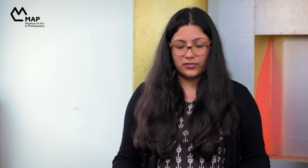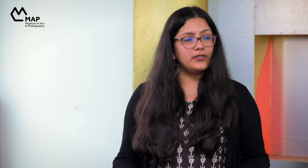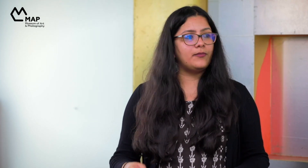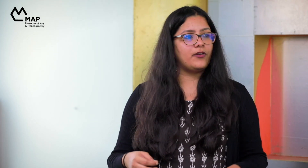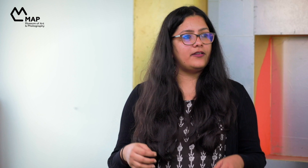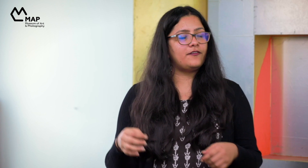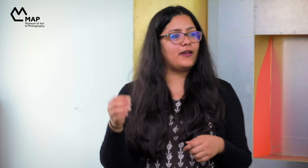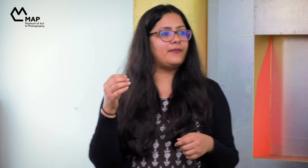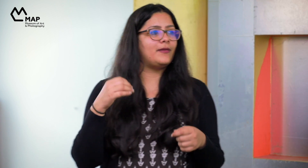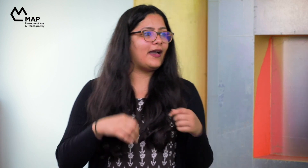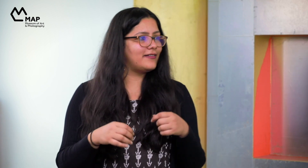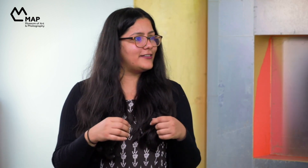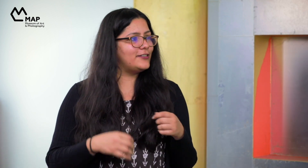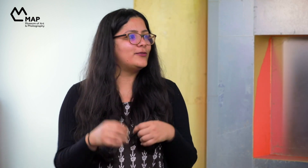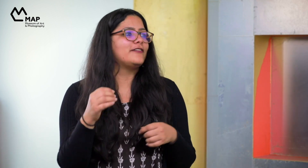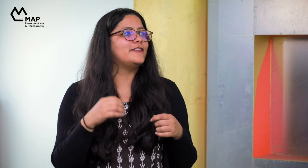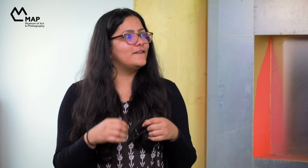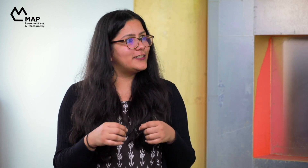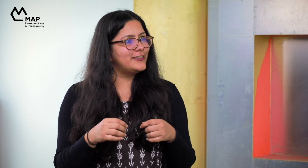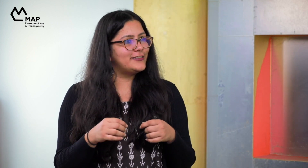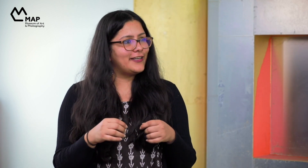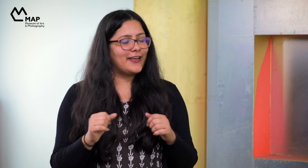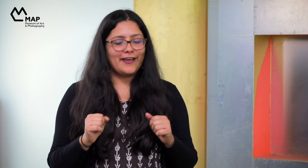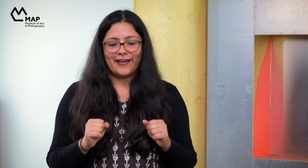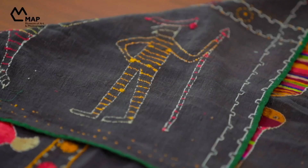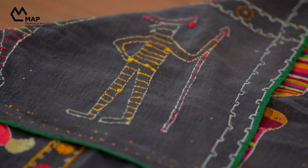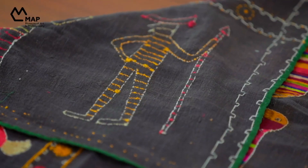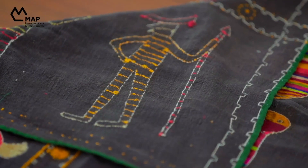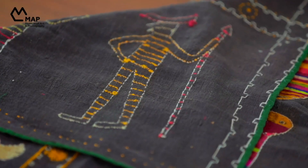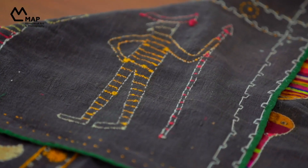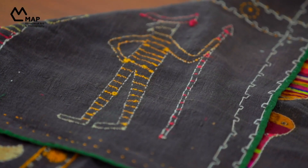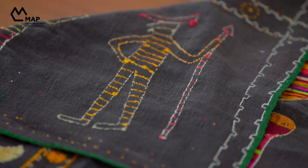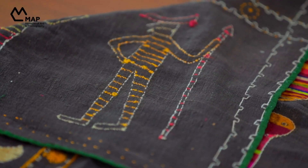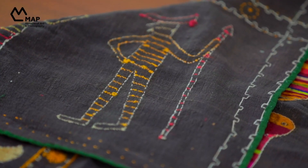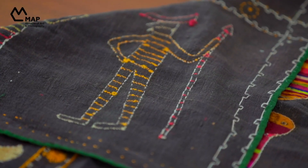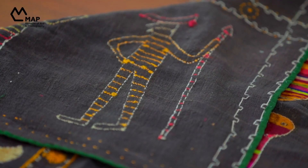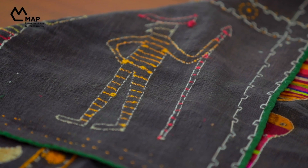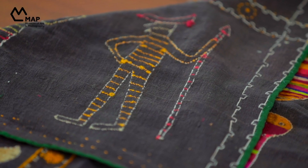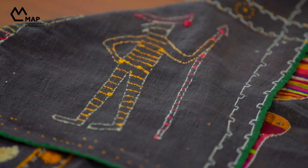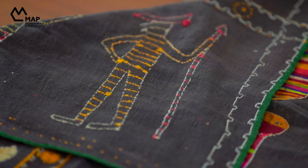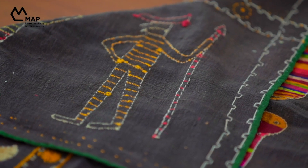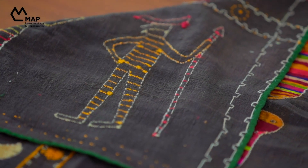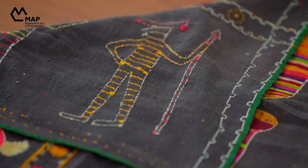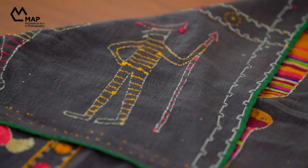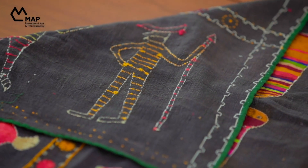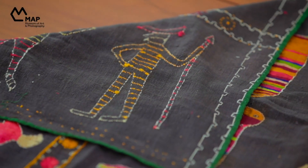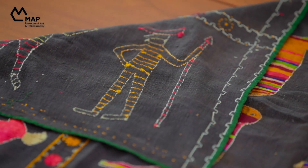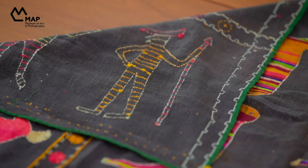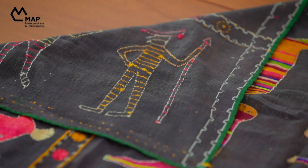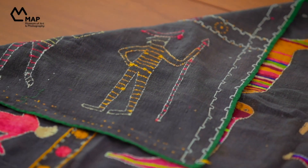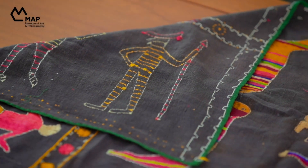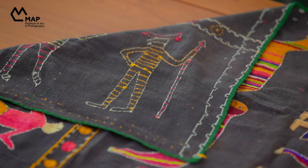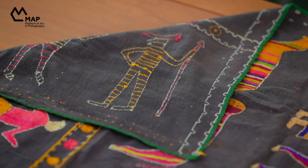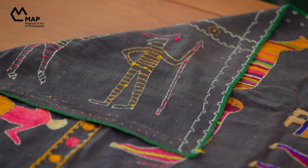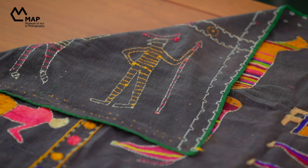they actually do the embroidery from the back. So they do it on the reverse. Okay. So if you look closely, you can see kind of just how you